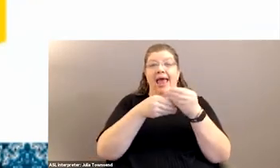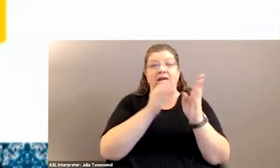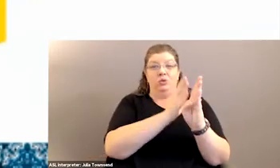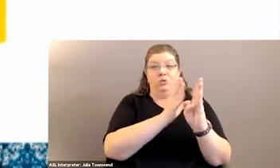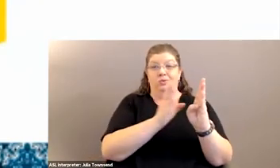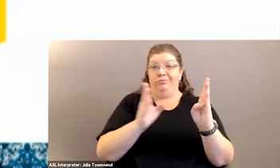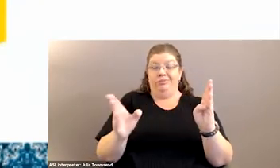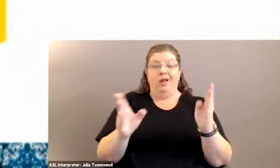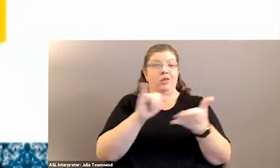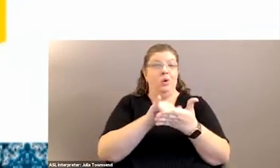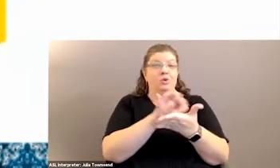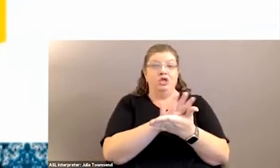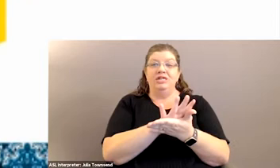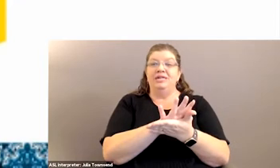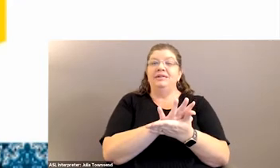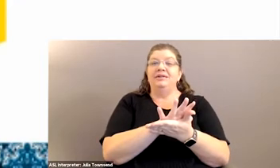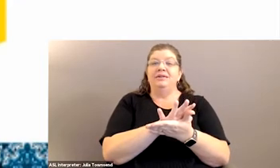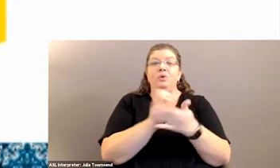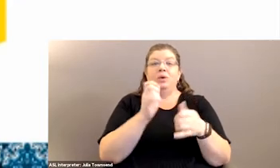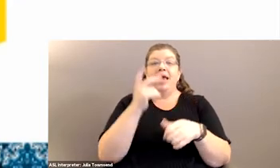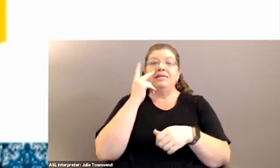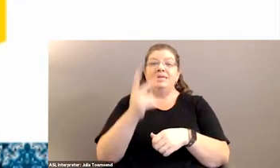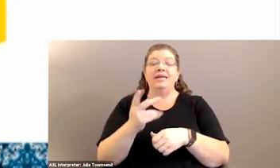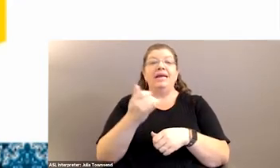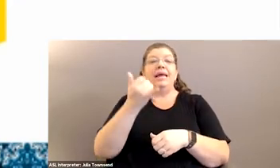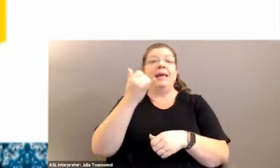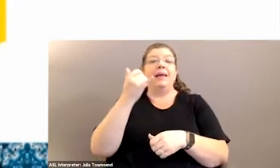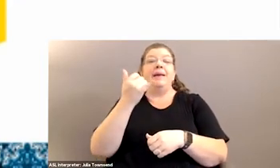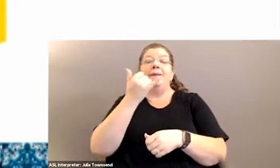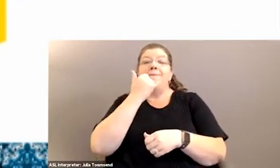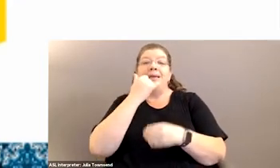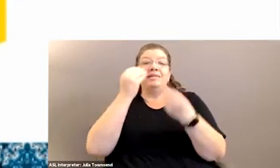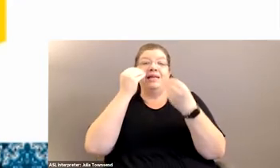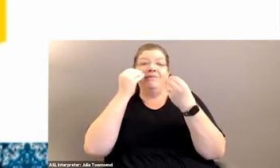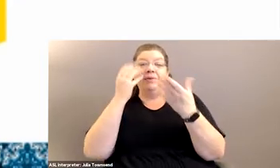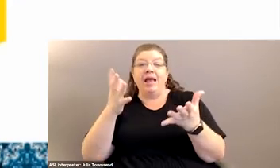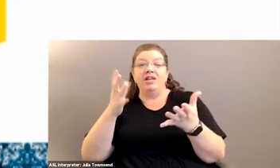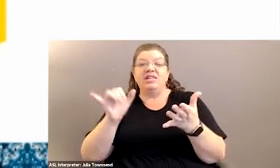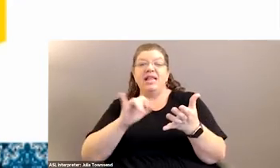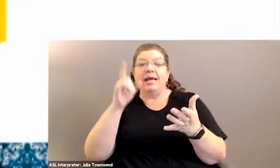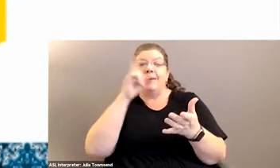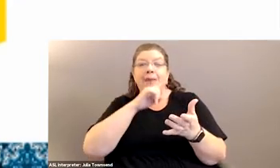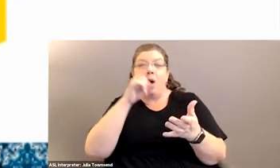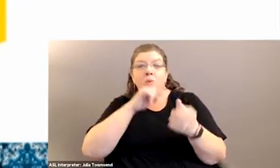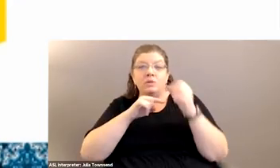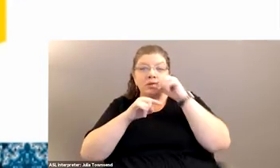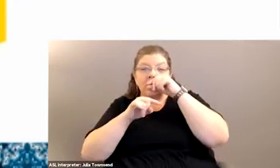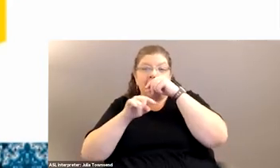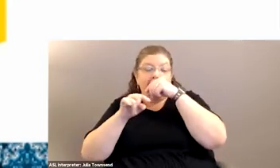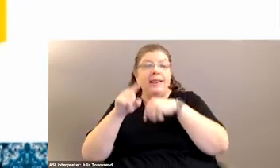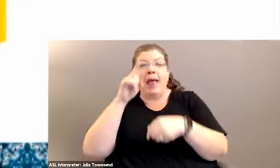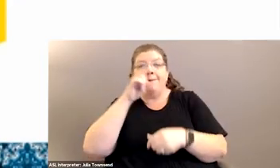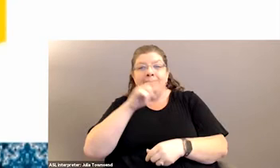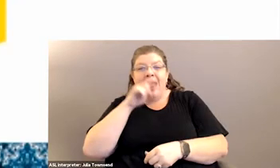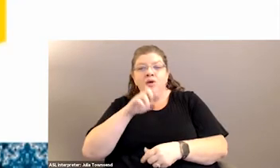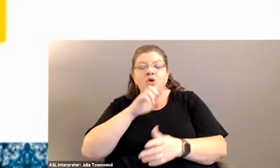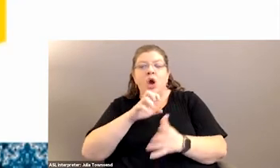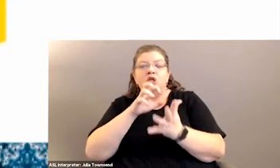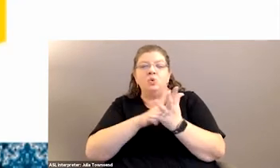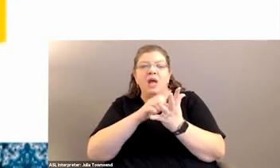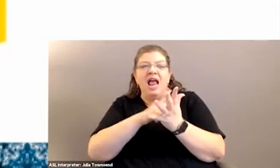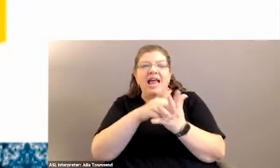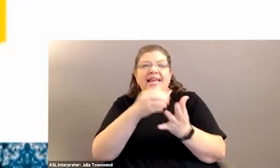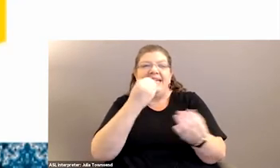cheese and you see that with misinformation mouse begins eating away at any of the pieces of individual